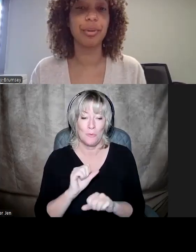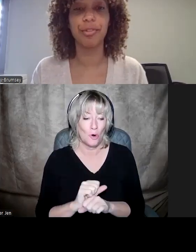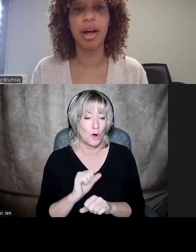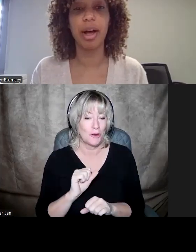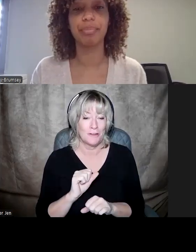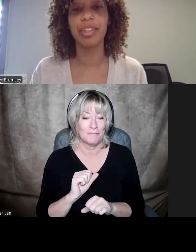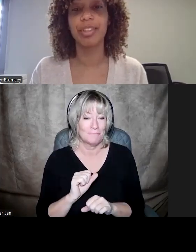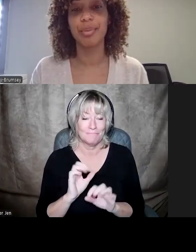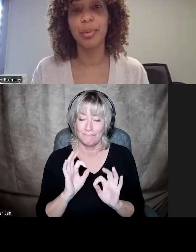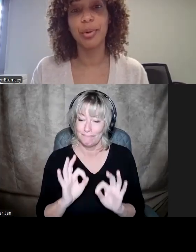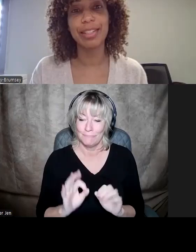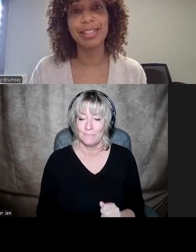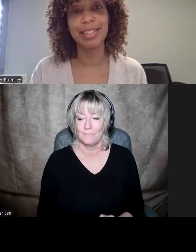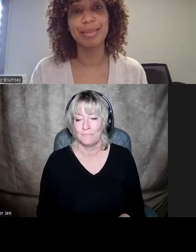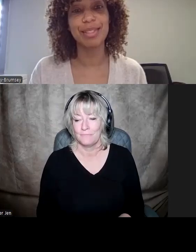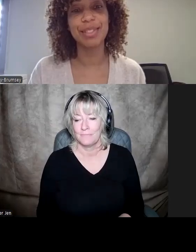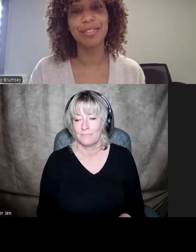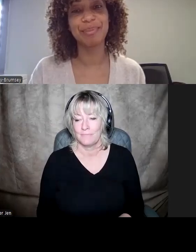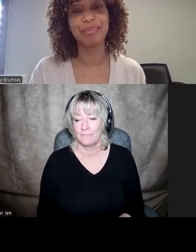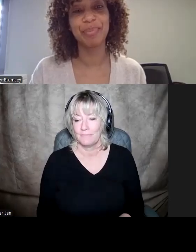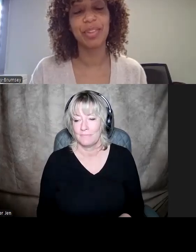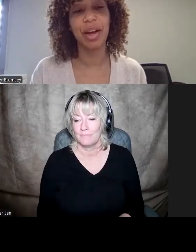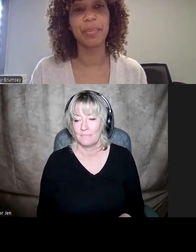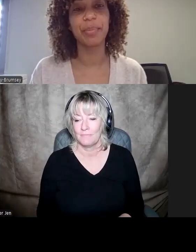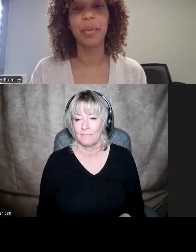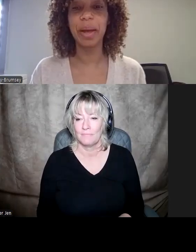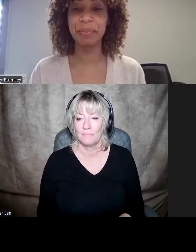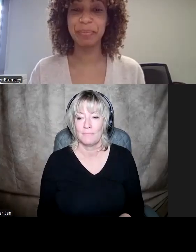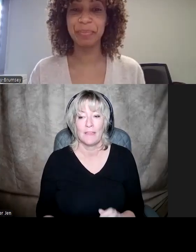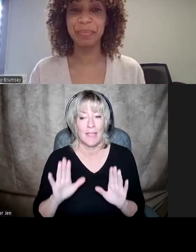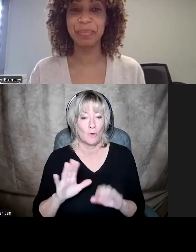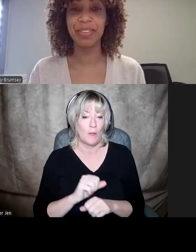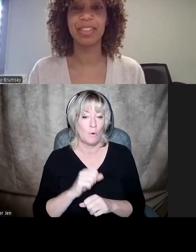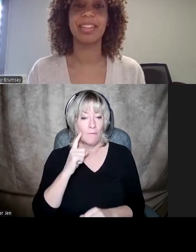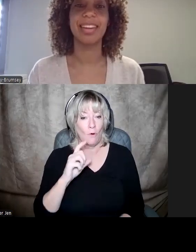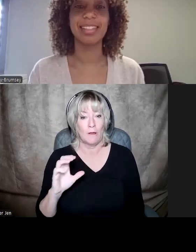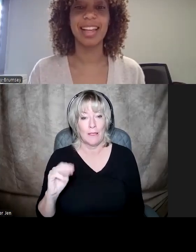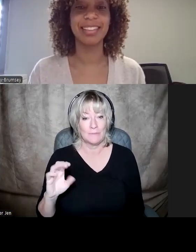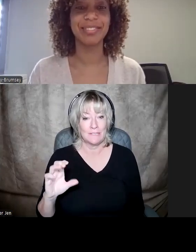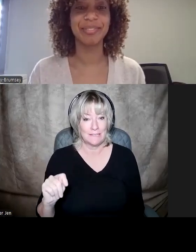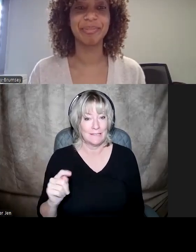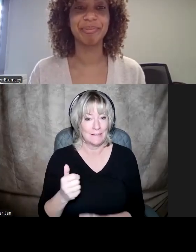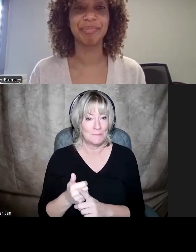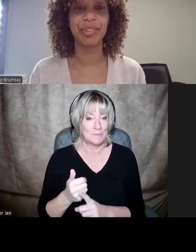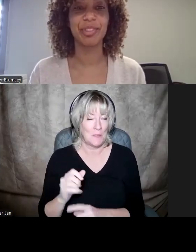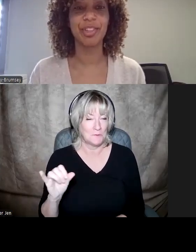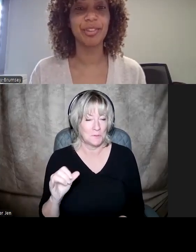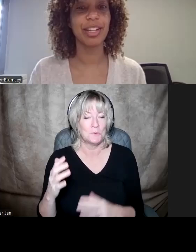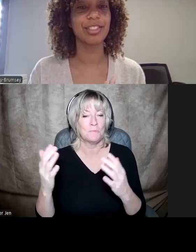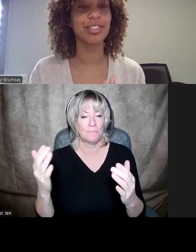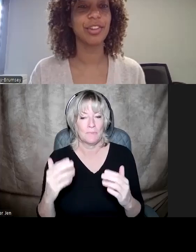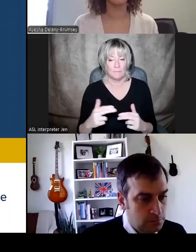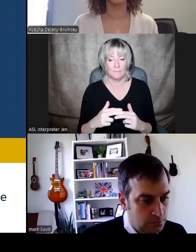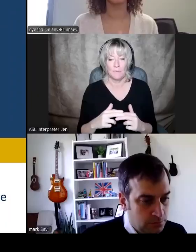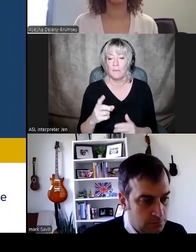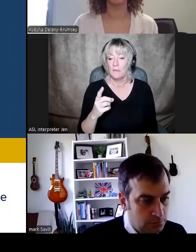for the mobile crisis teams themselves. Okay, next slide. So, Dr.